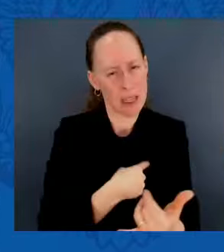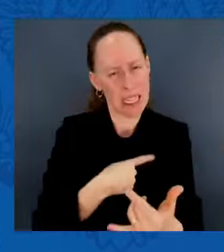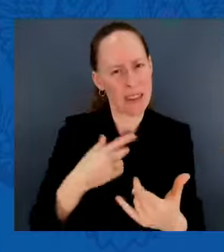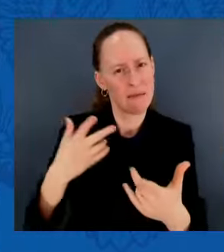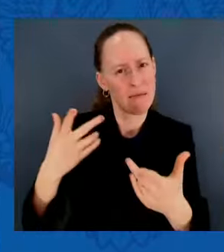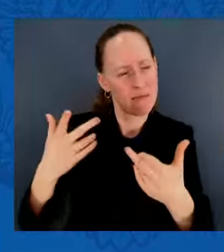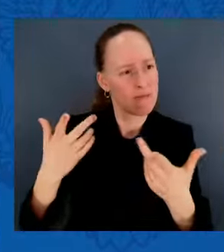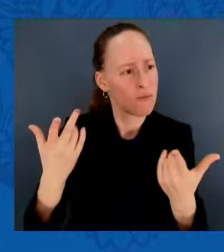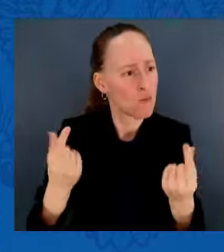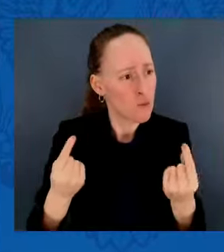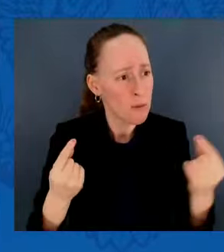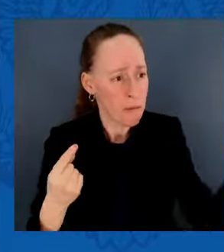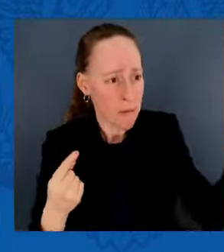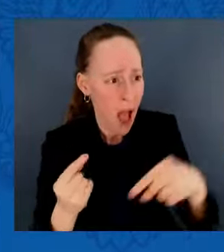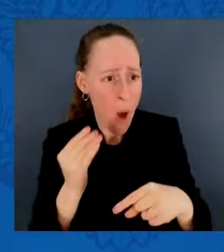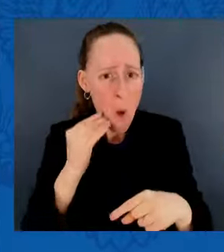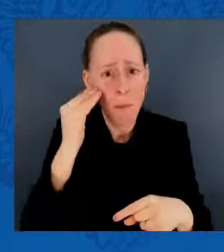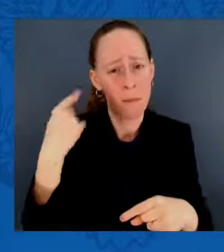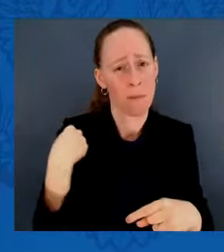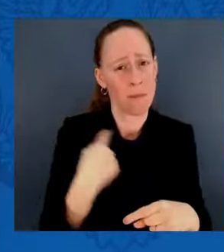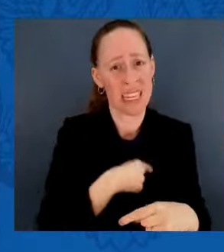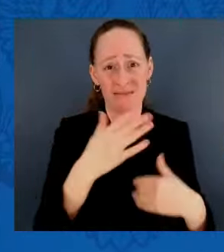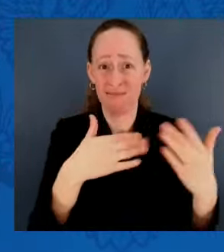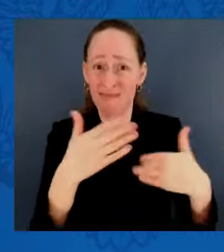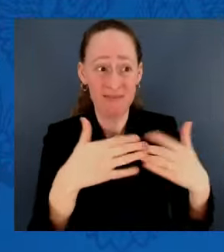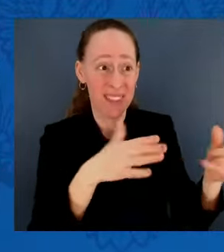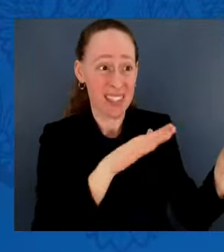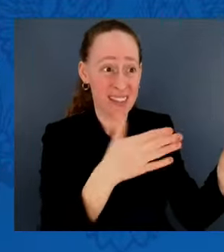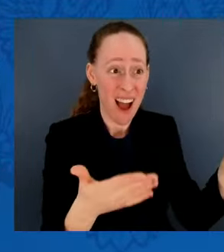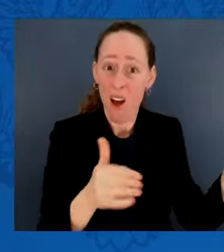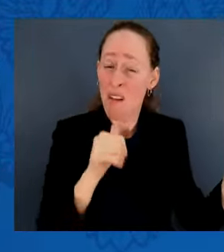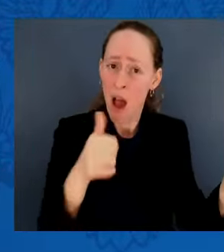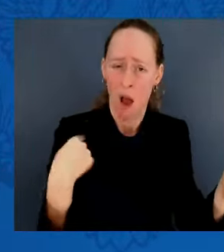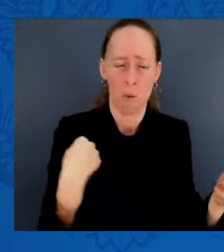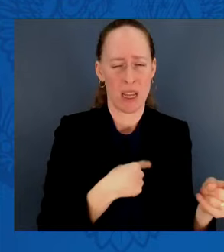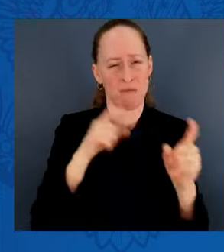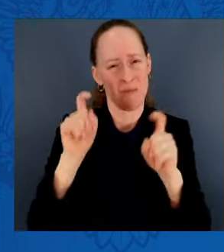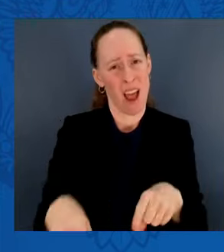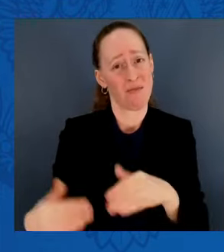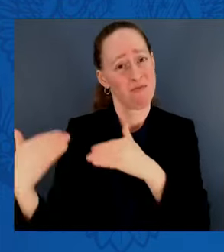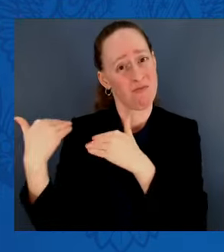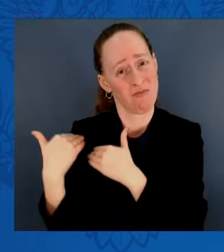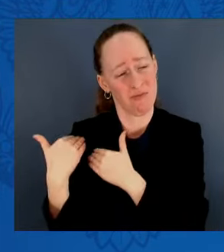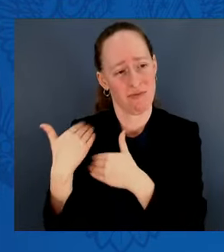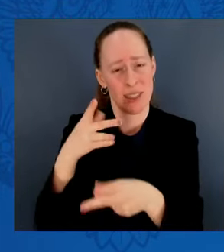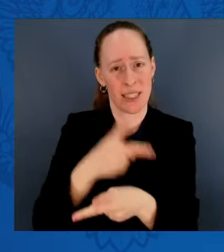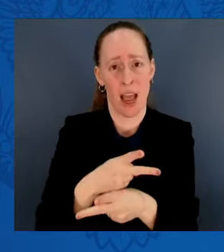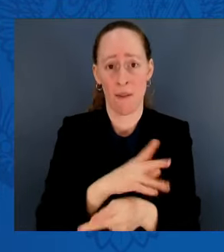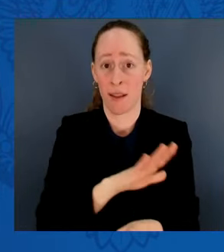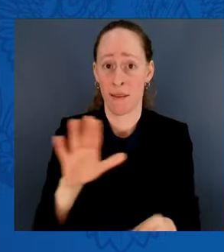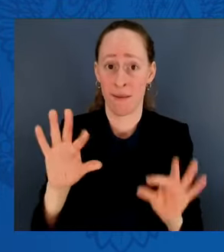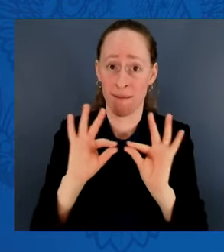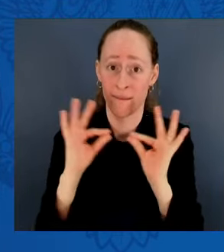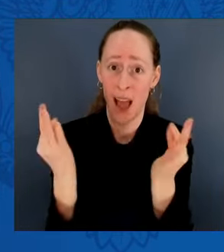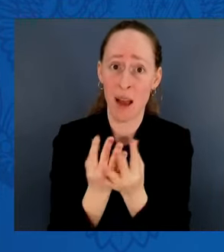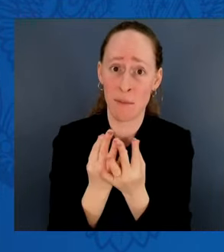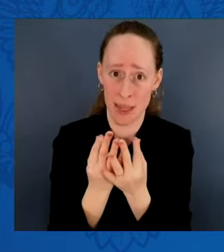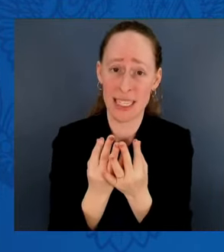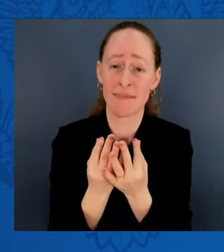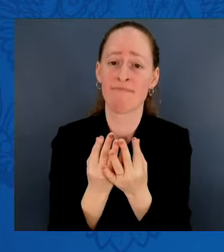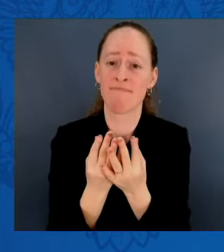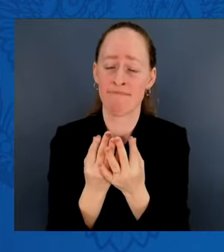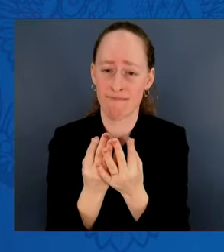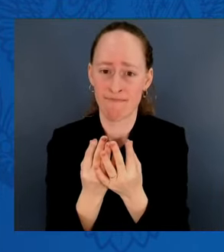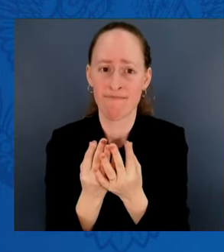That's why, with the strong support and help of Dennis and the VA, I signed the PACT Act, one of the